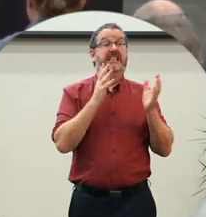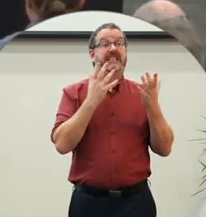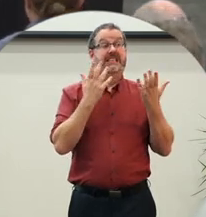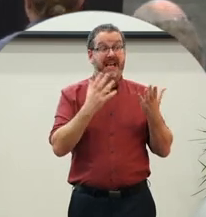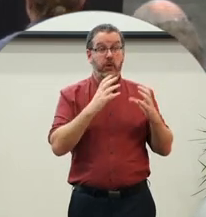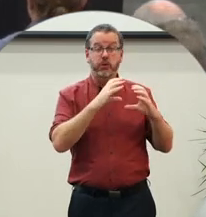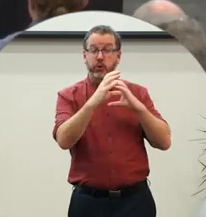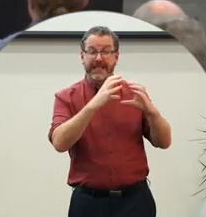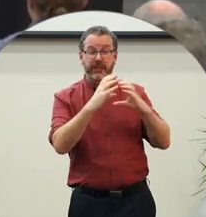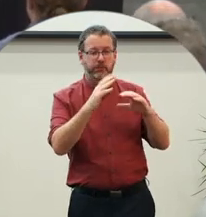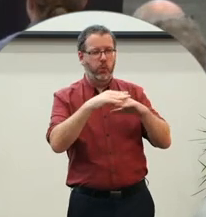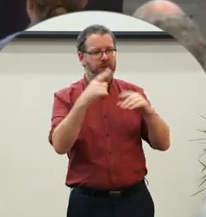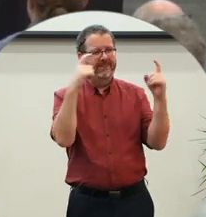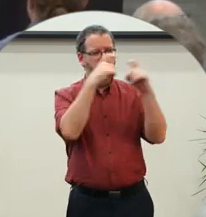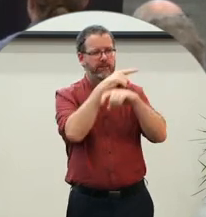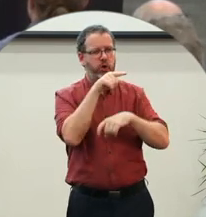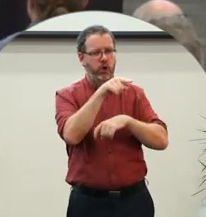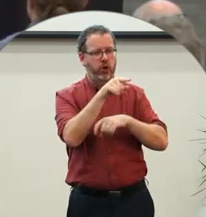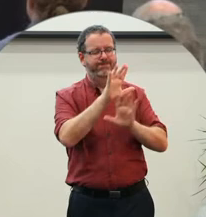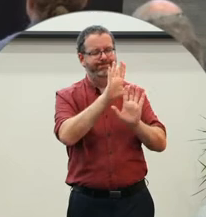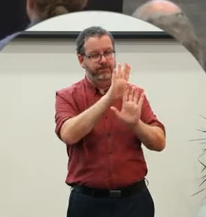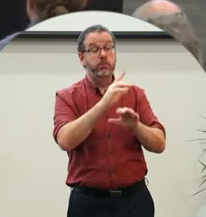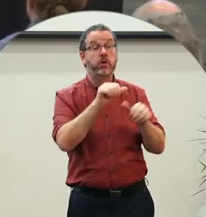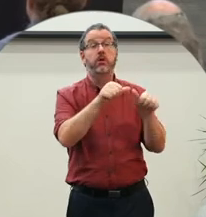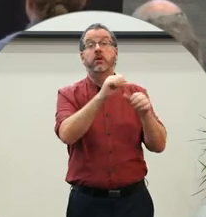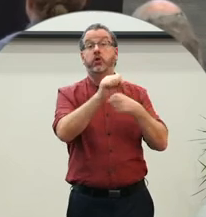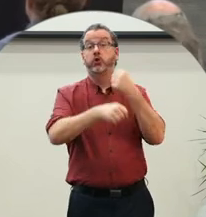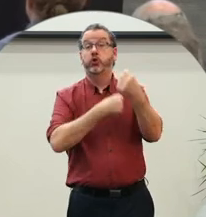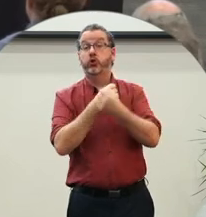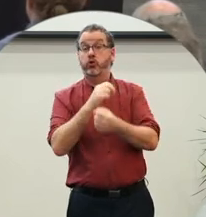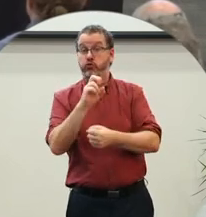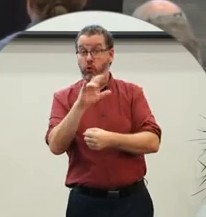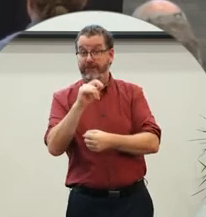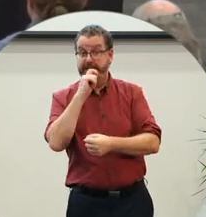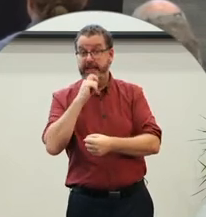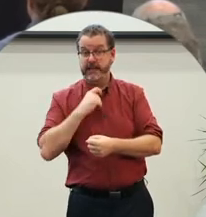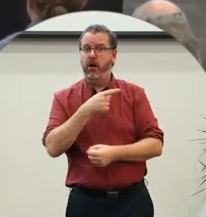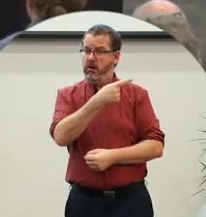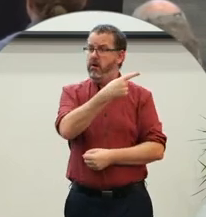But Rory said that she seemed to like it.